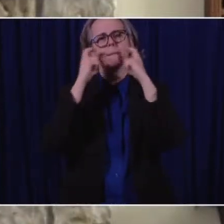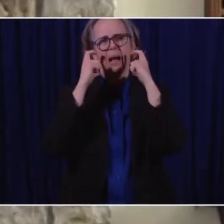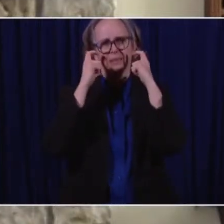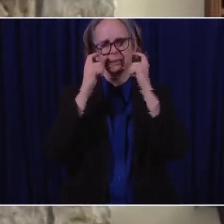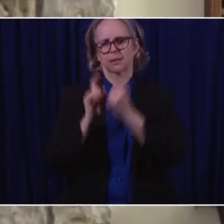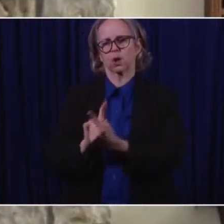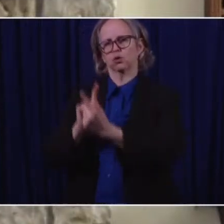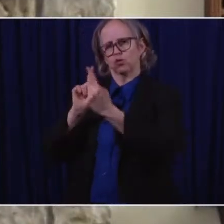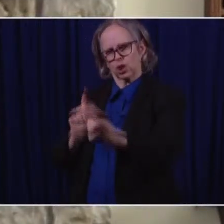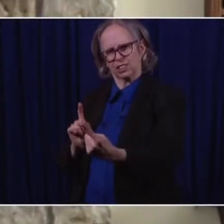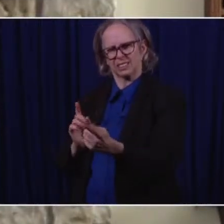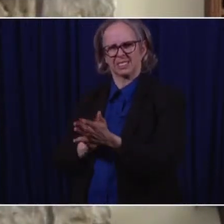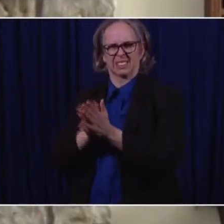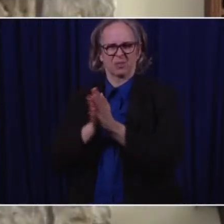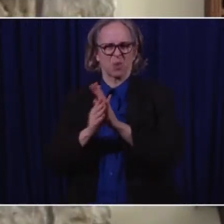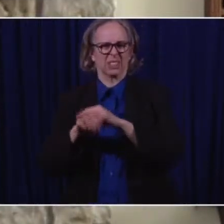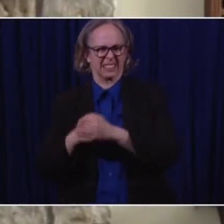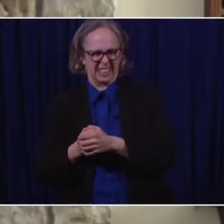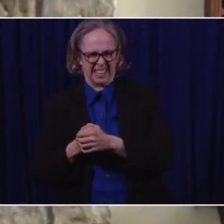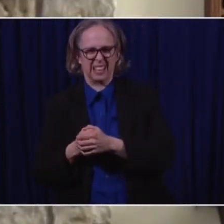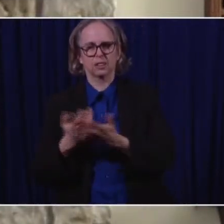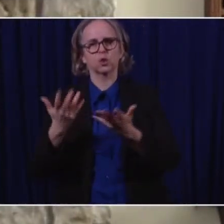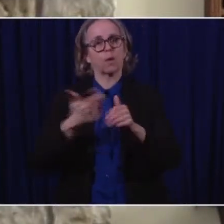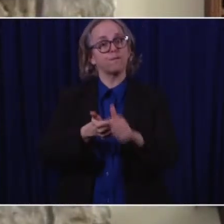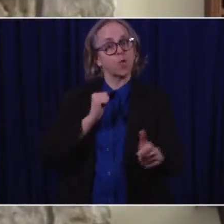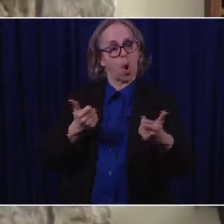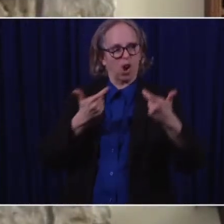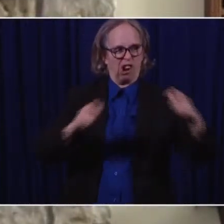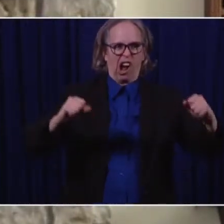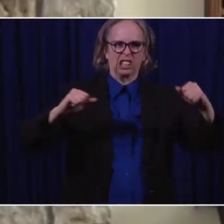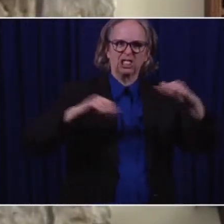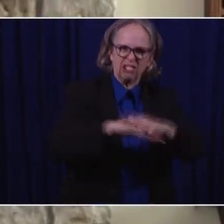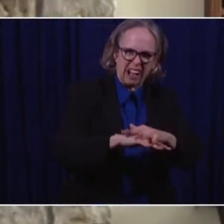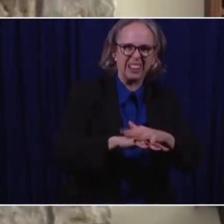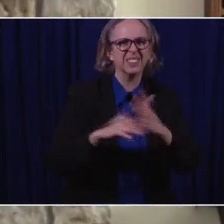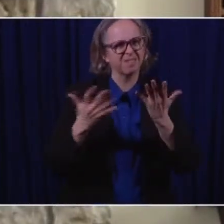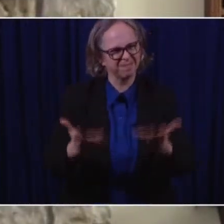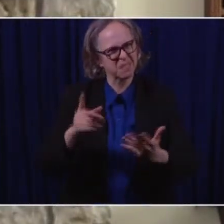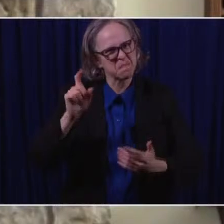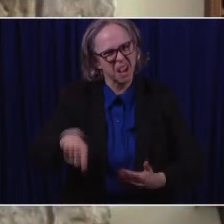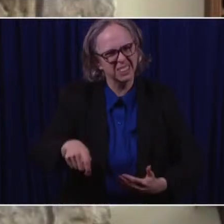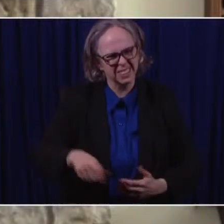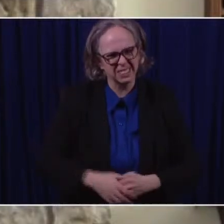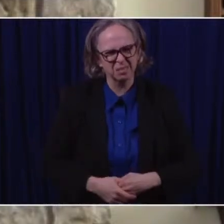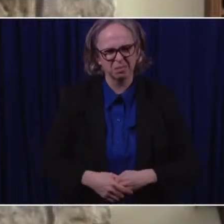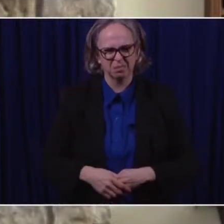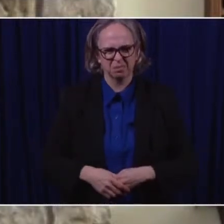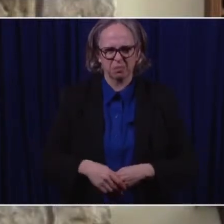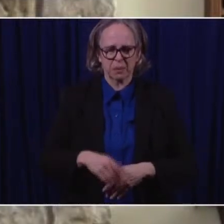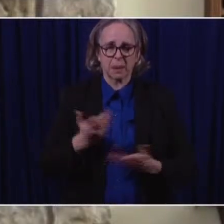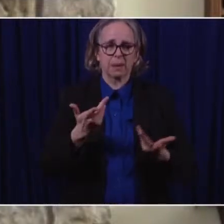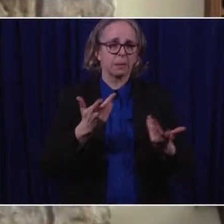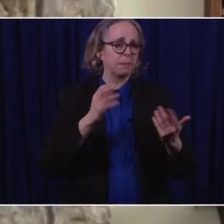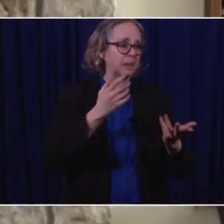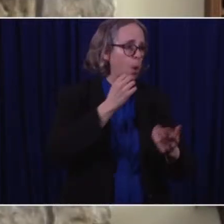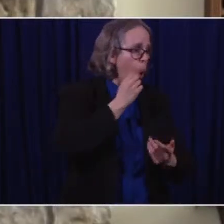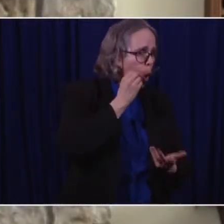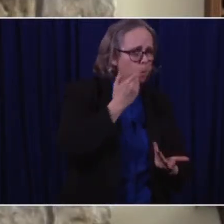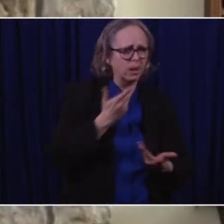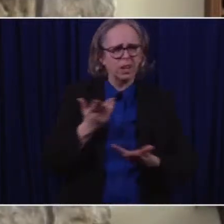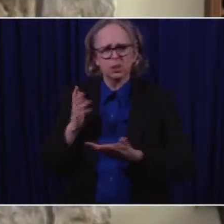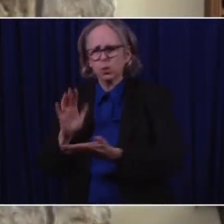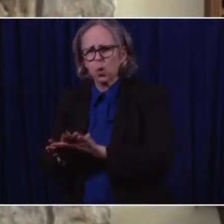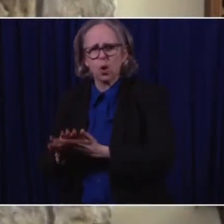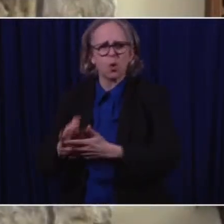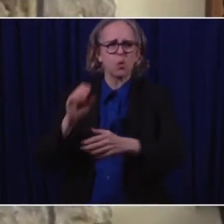whether it's in the workplace, whether it's in schools, whether it's in our own personal lives. Let's turn to schools.